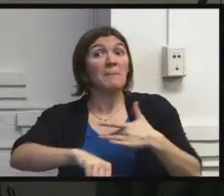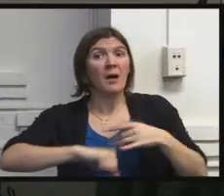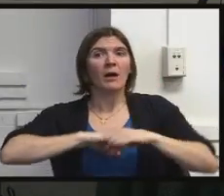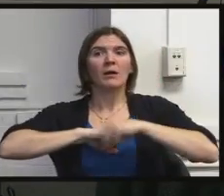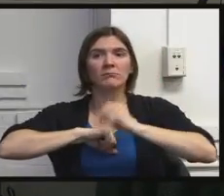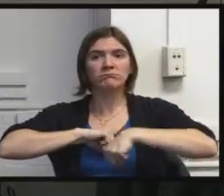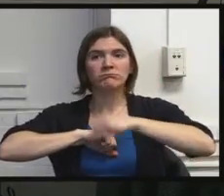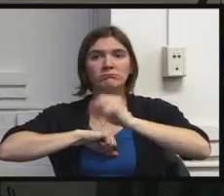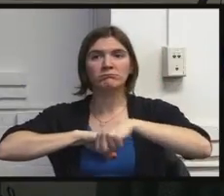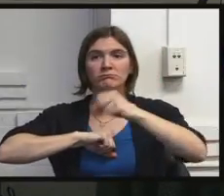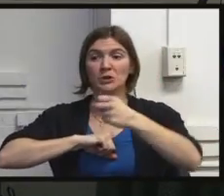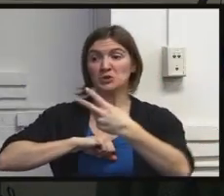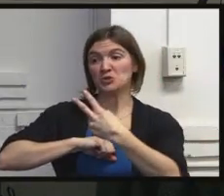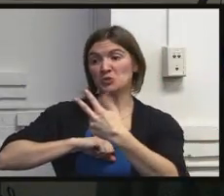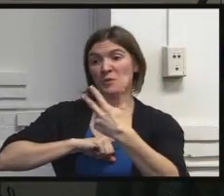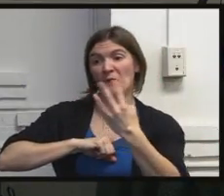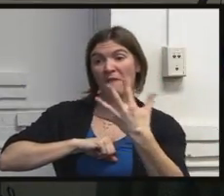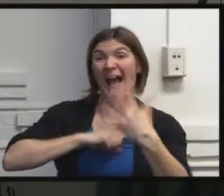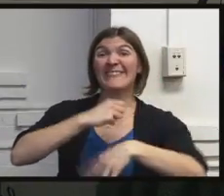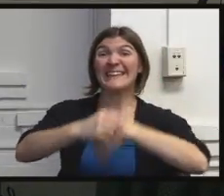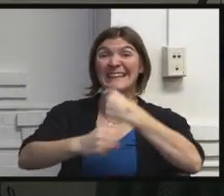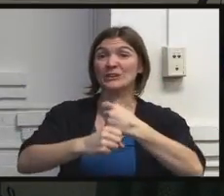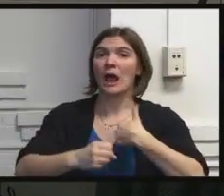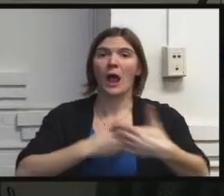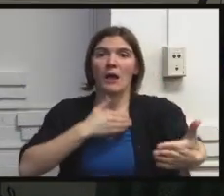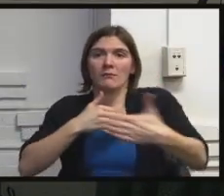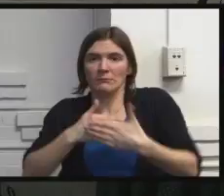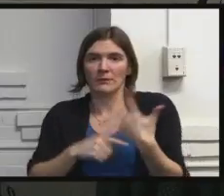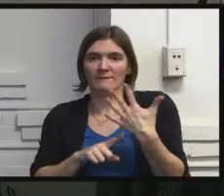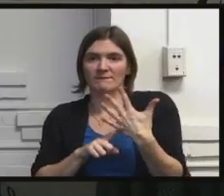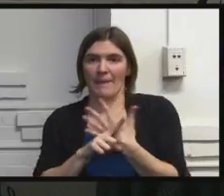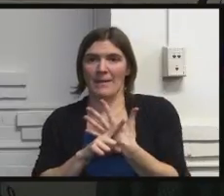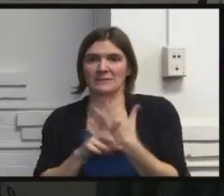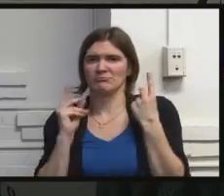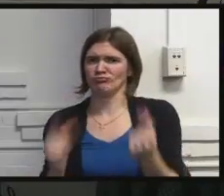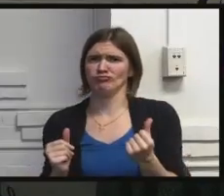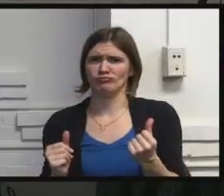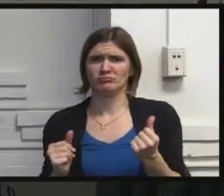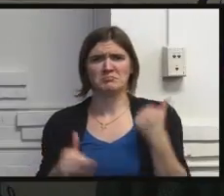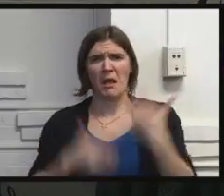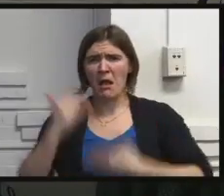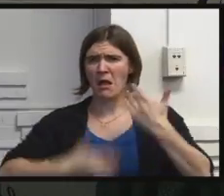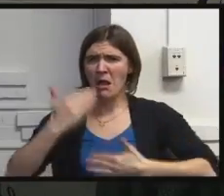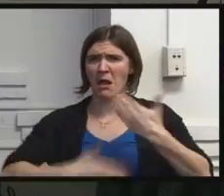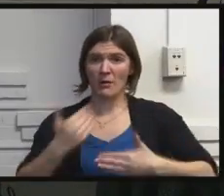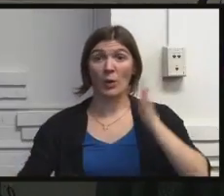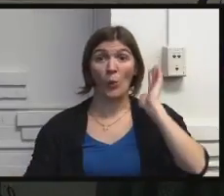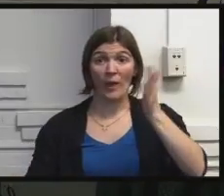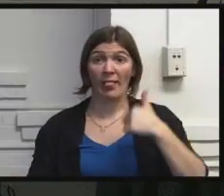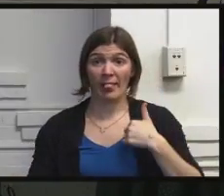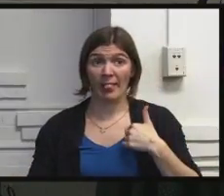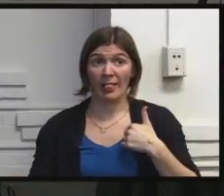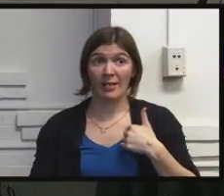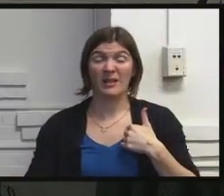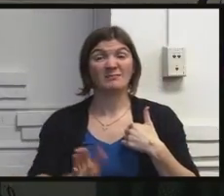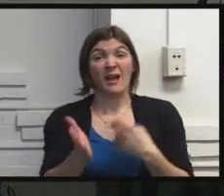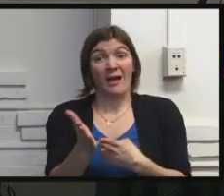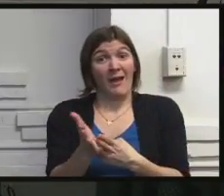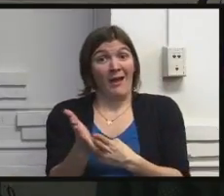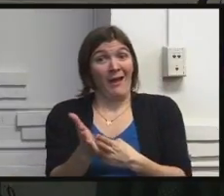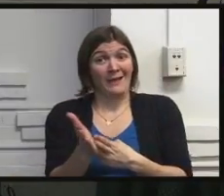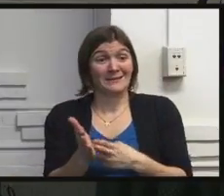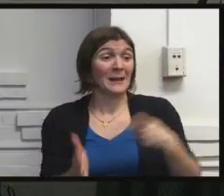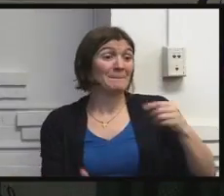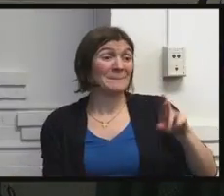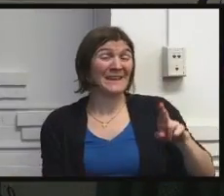would say, anywhere from 2 to 5 years. We're looking to do this in 5 months. So we're moving very quickly. And one of the things I want to point out, and I'm being totally honest, but it's